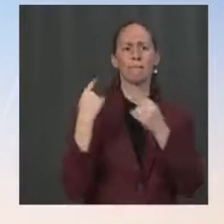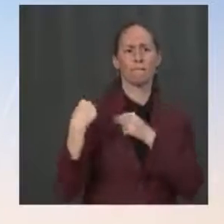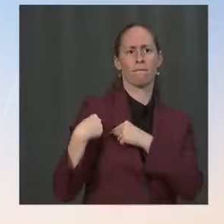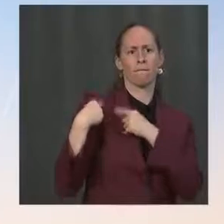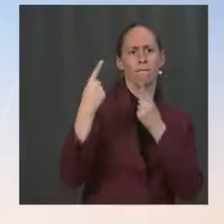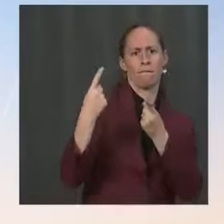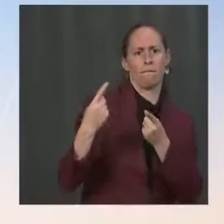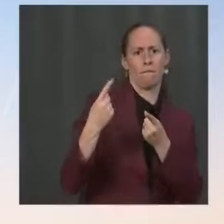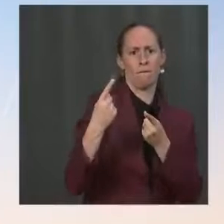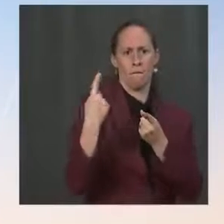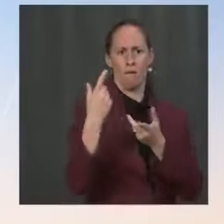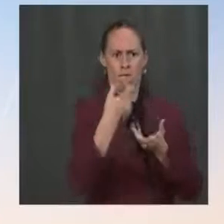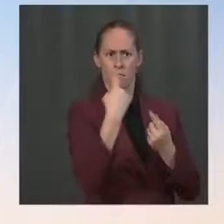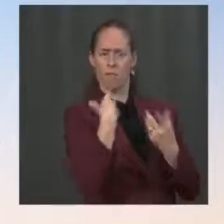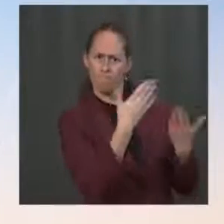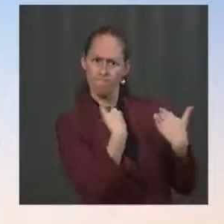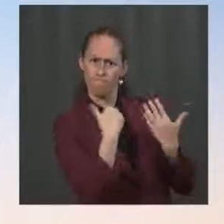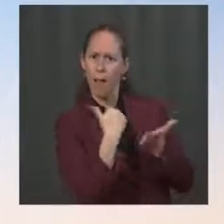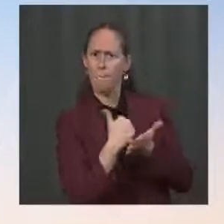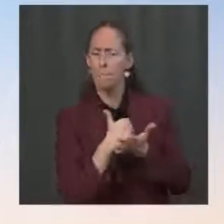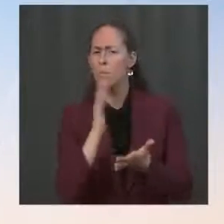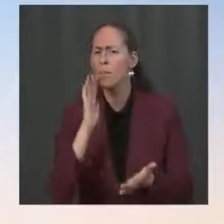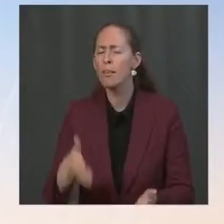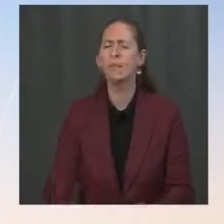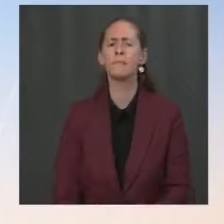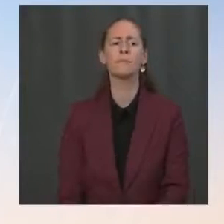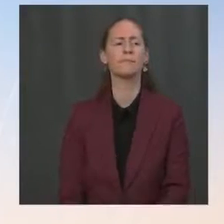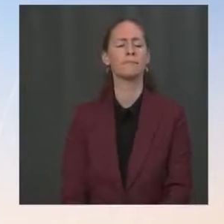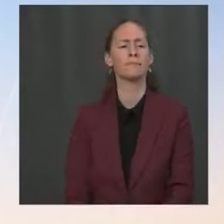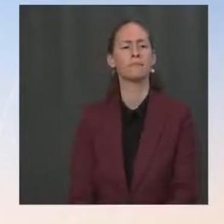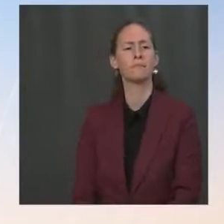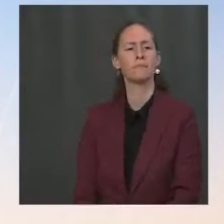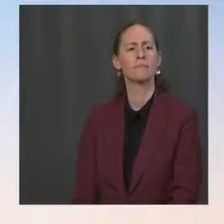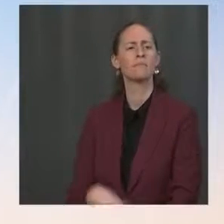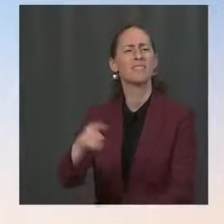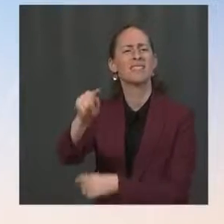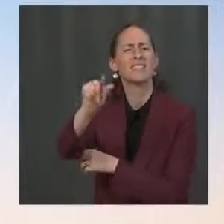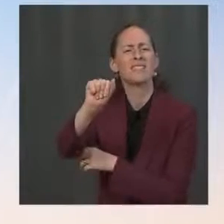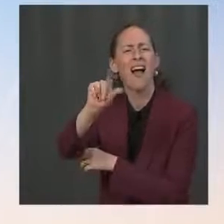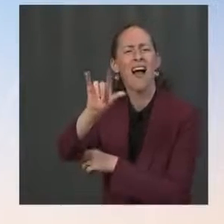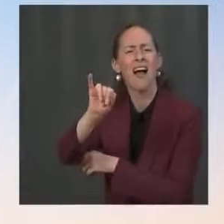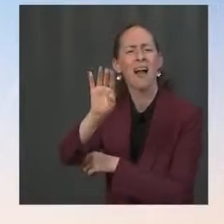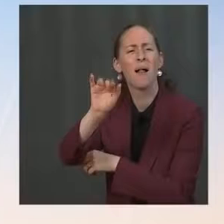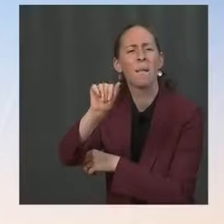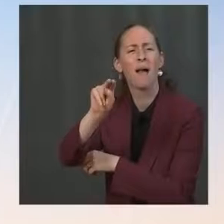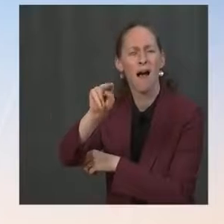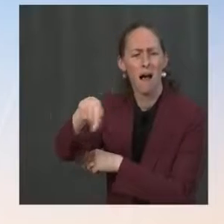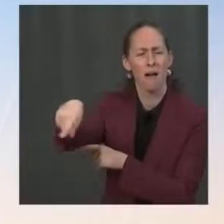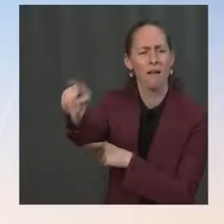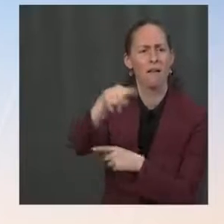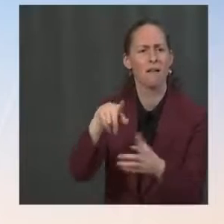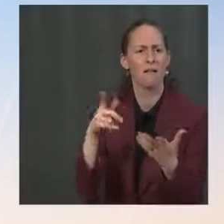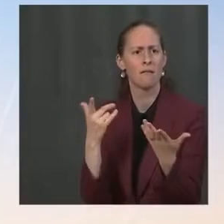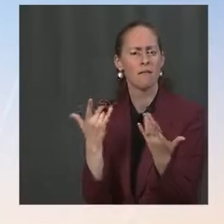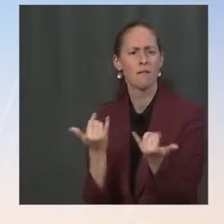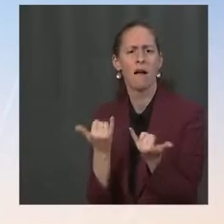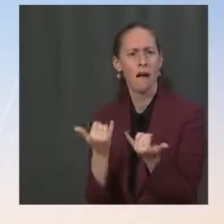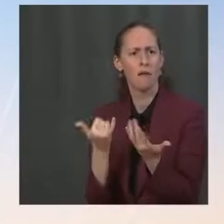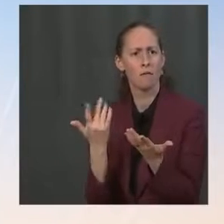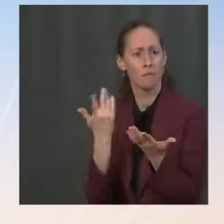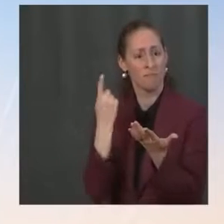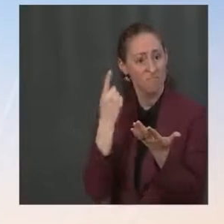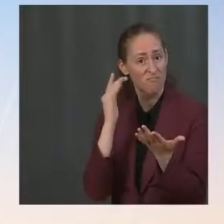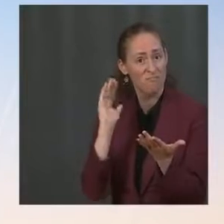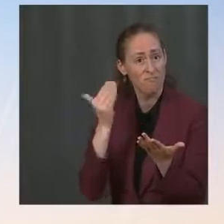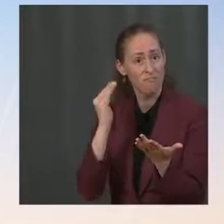Taliban, they are in charge of the perimeter. For the suicide bomber to get in, they would presumably